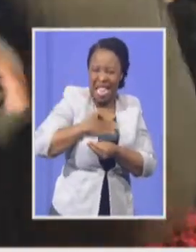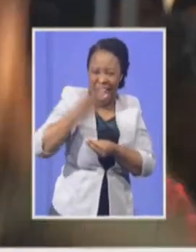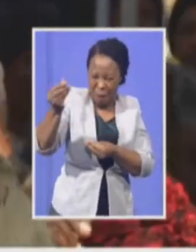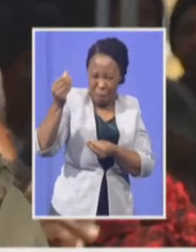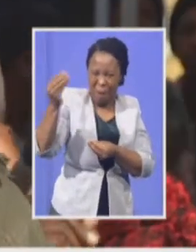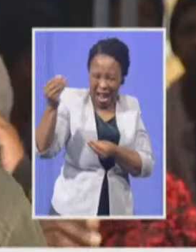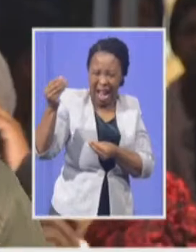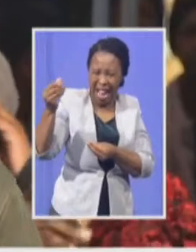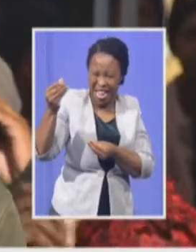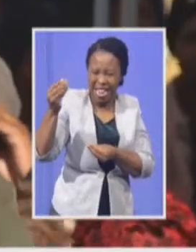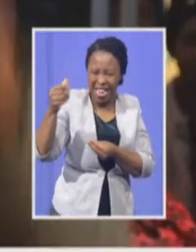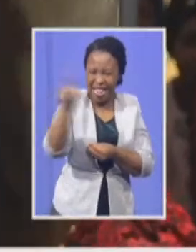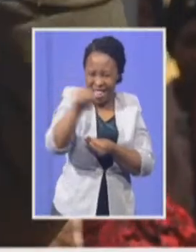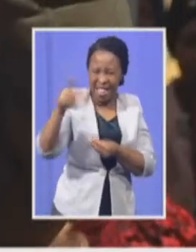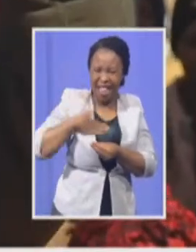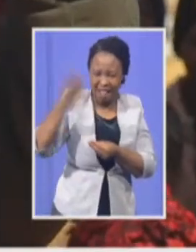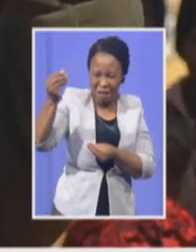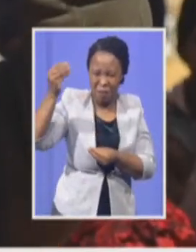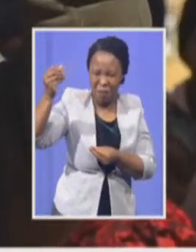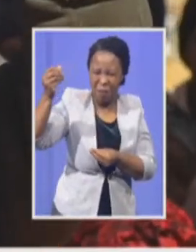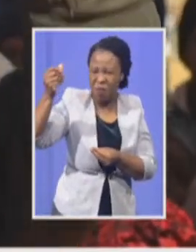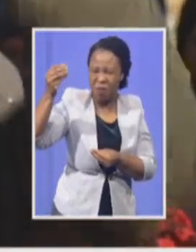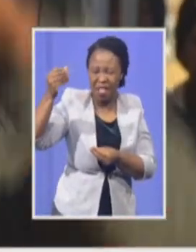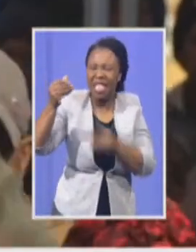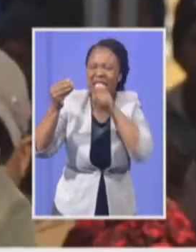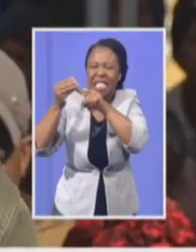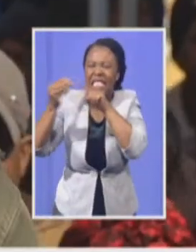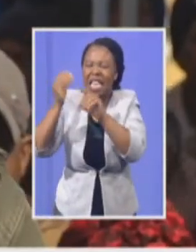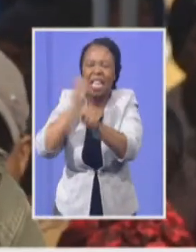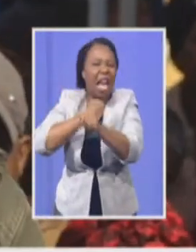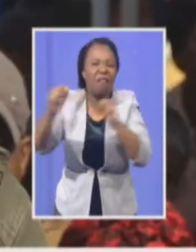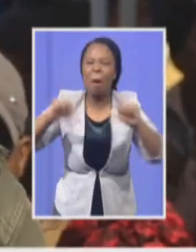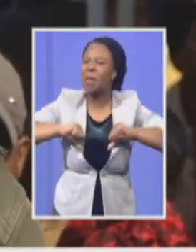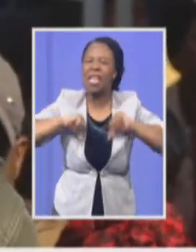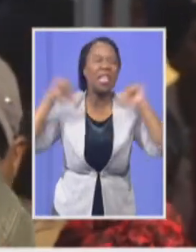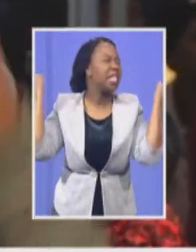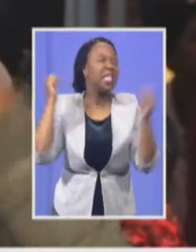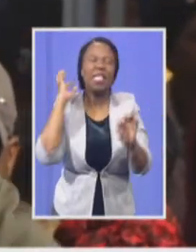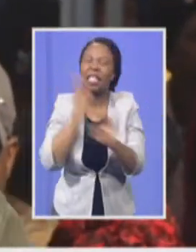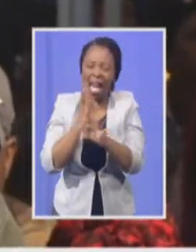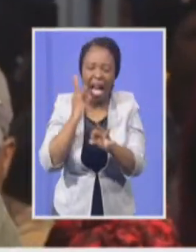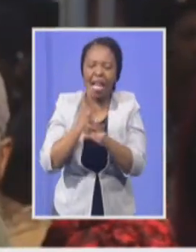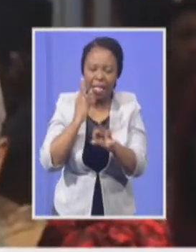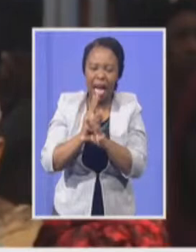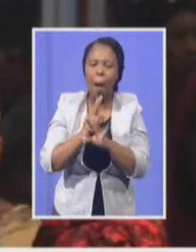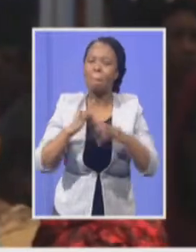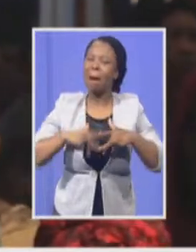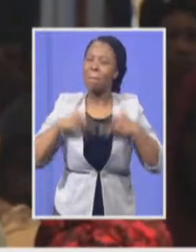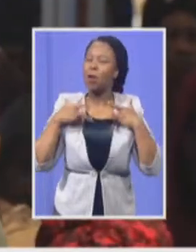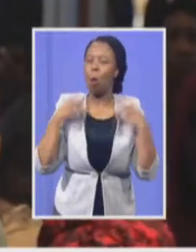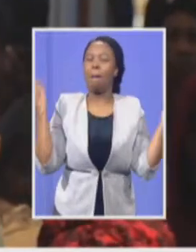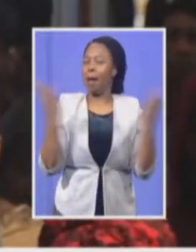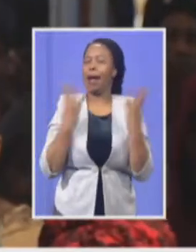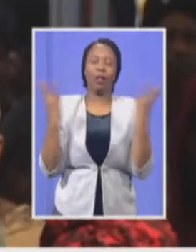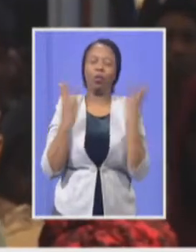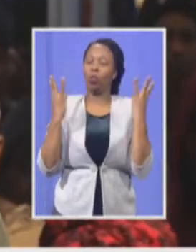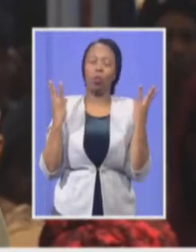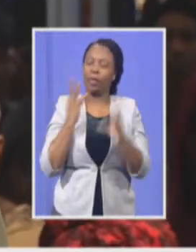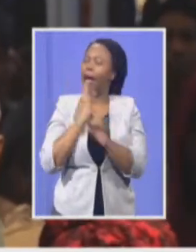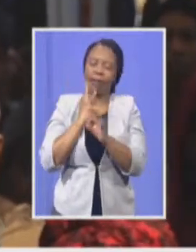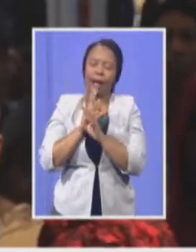ntate Cele ha iphilisi ntwena ntate Cele ka maphelo a batho ntate Cele